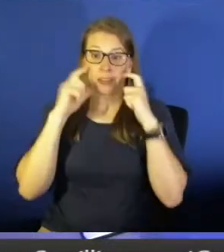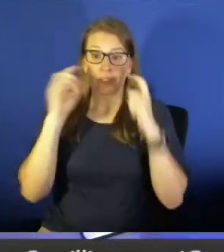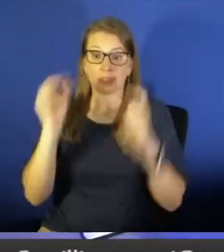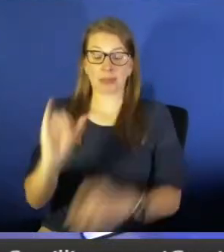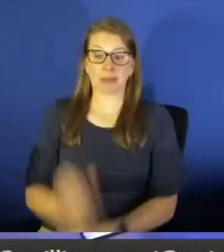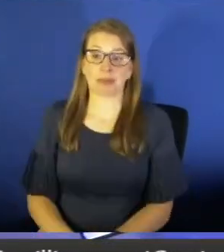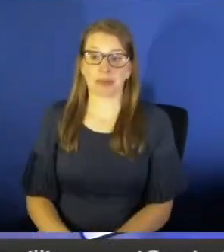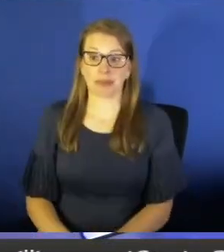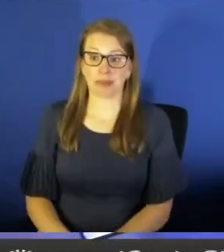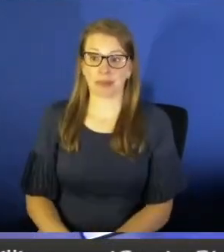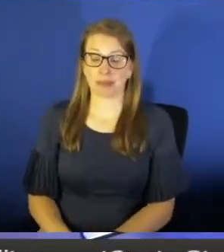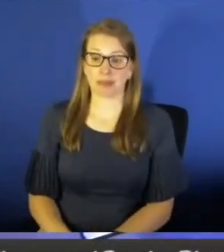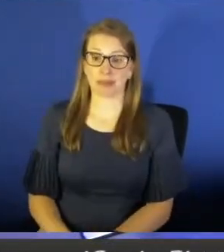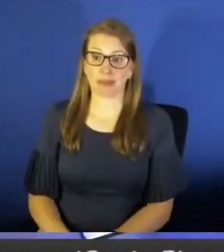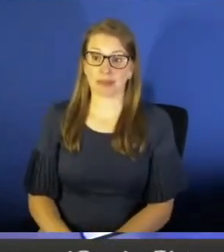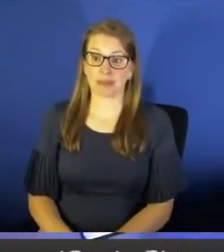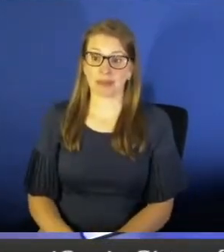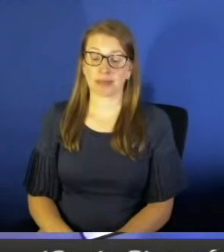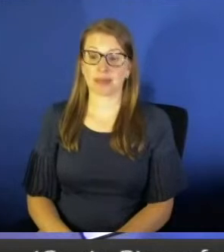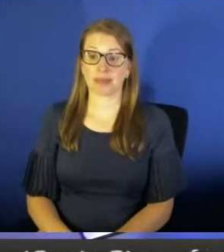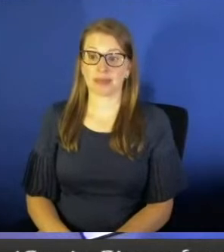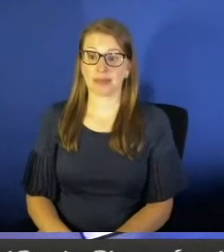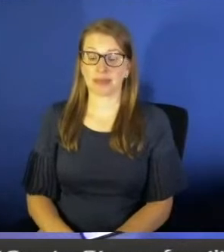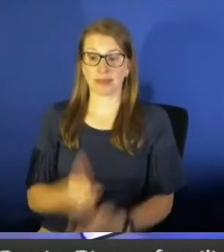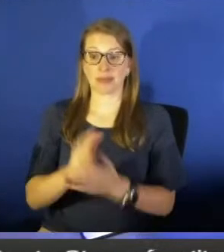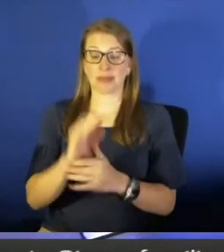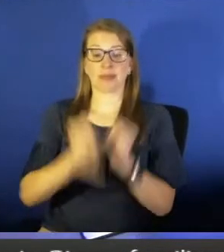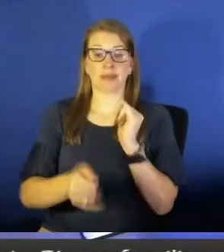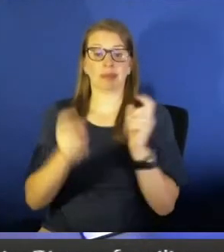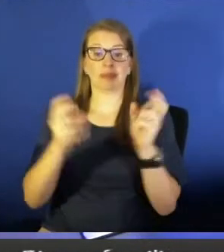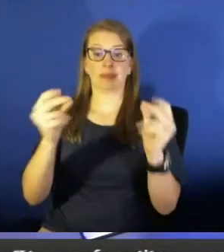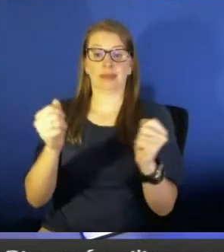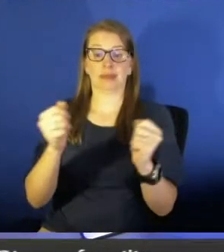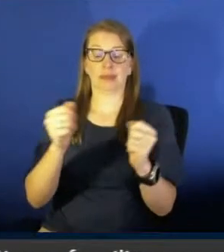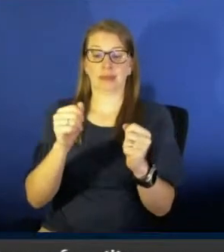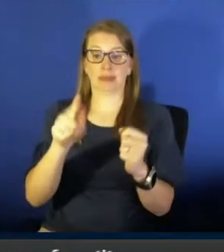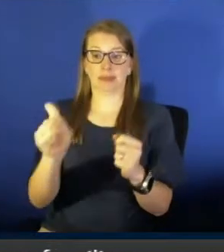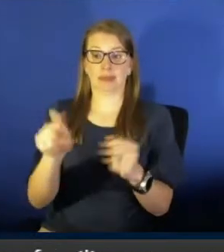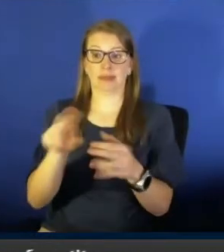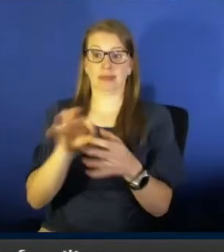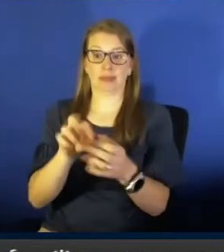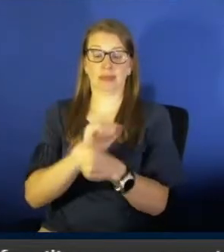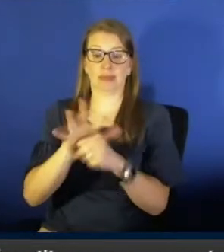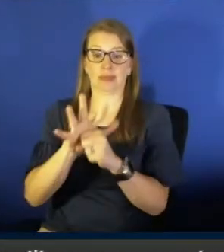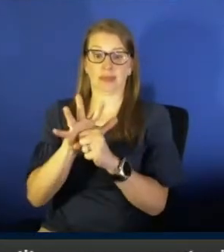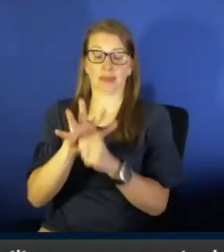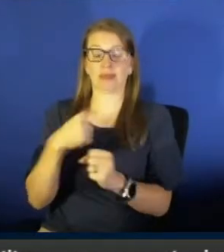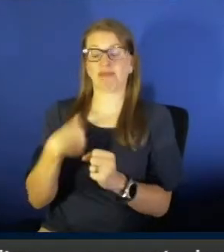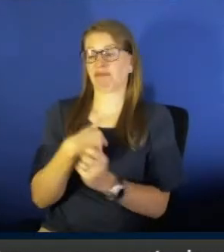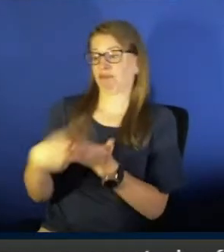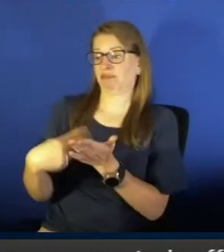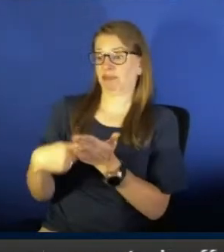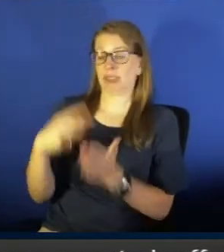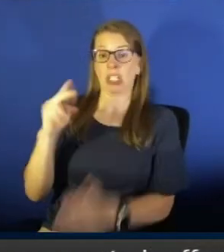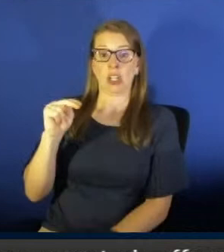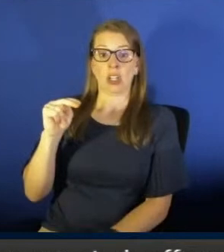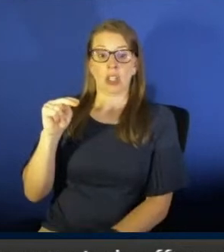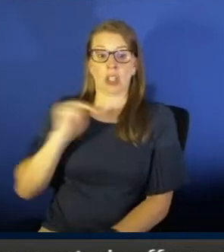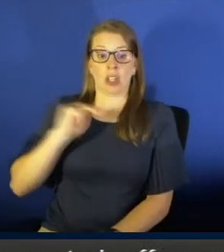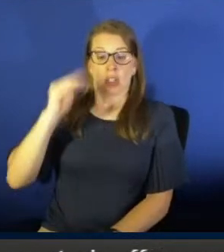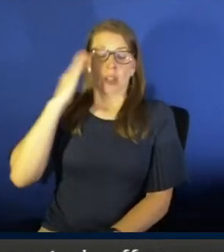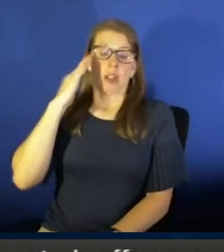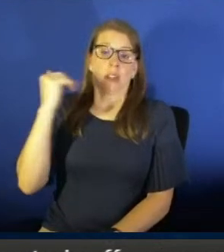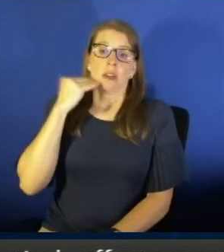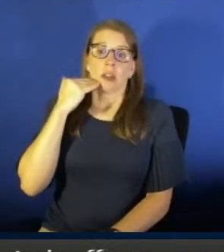on. All right, last quick question on COVID. Just Dr. Hawkinson, we were talking about this the other day. North Korea, suspected COVID